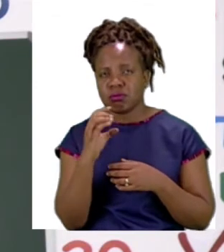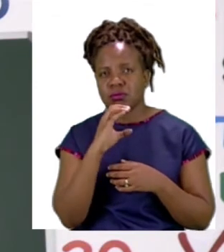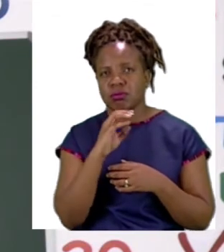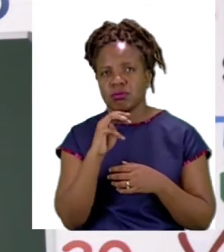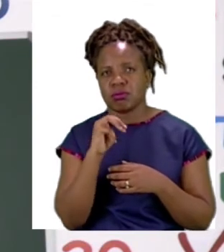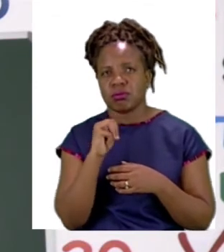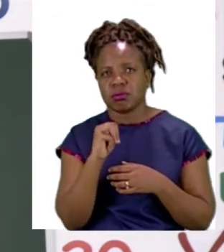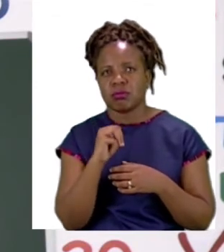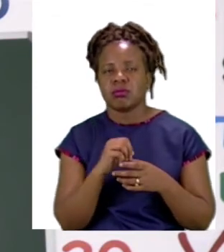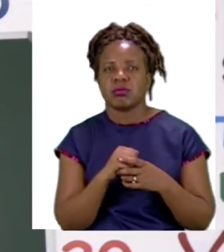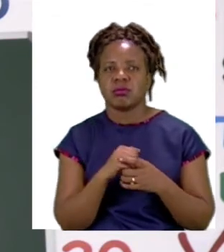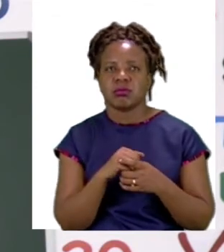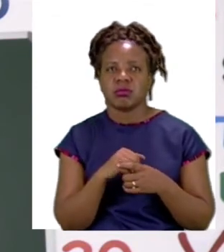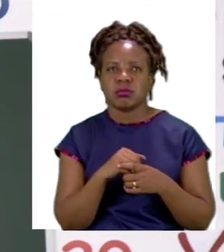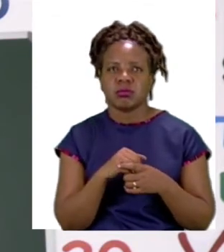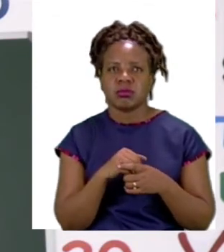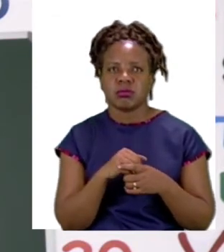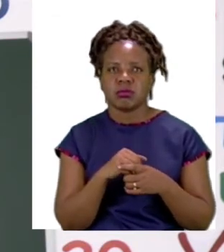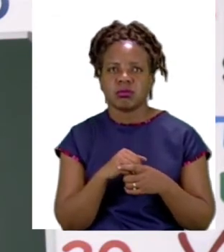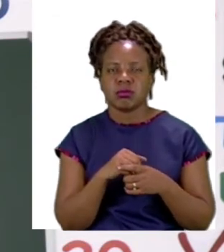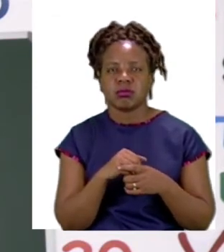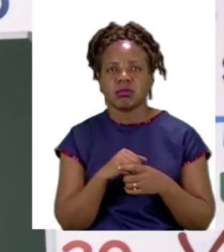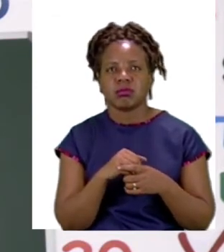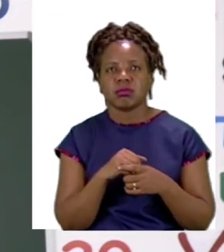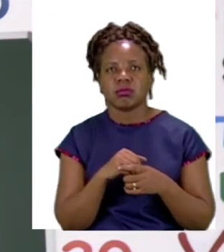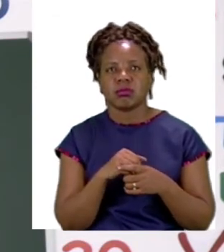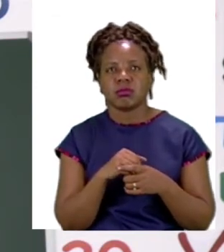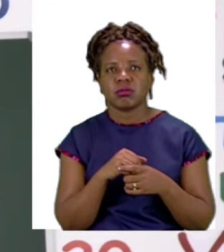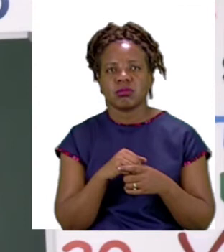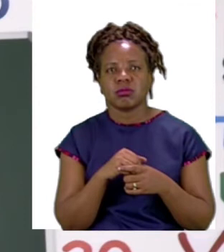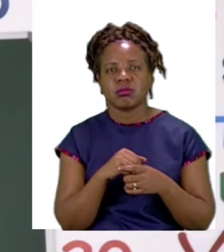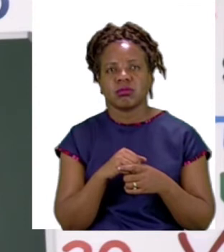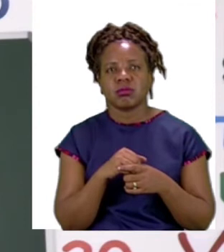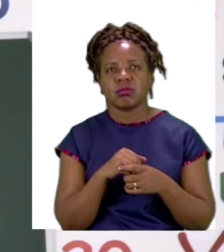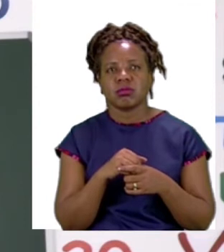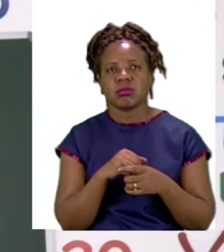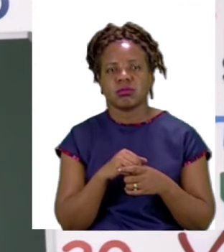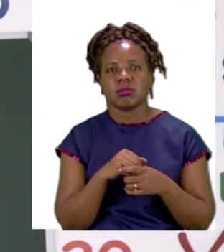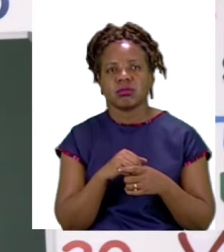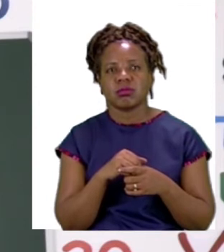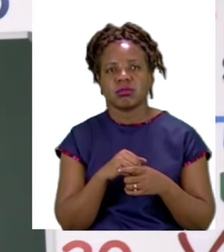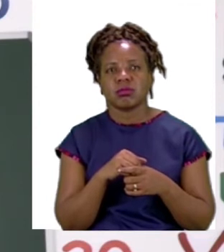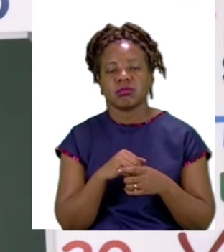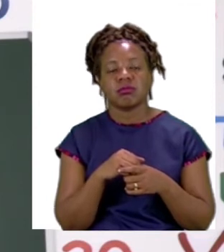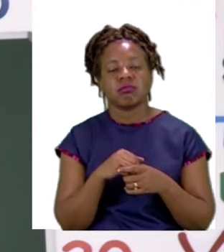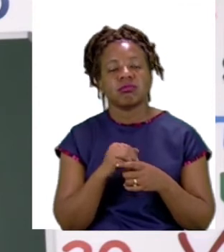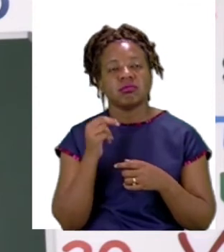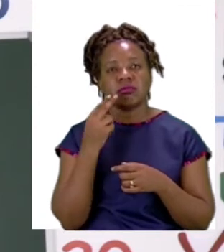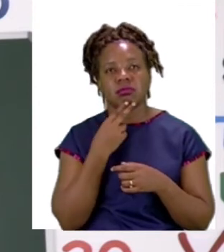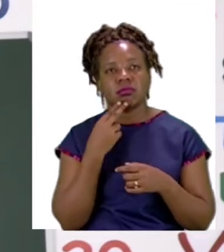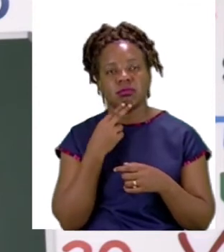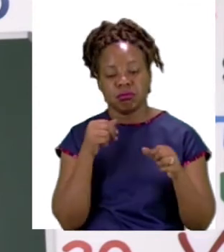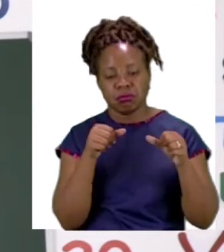is in line with the line for 12, which means that the pencil, the